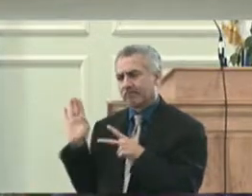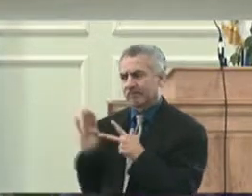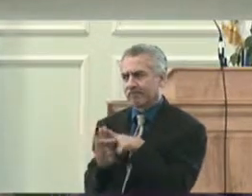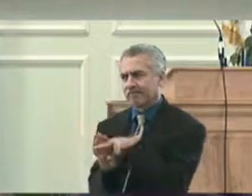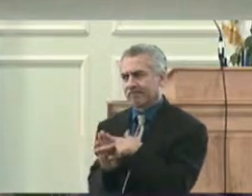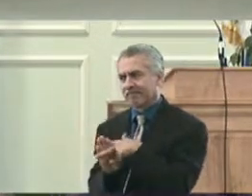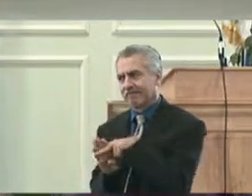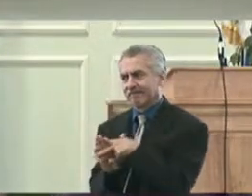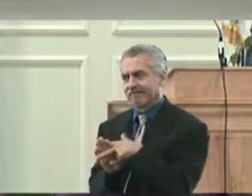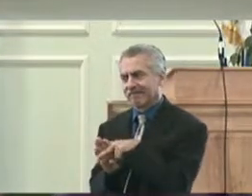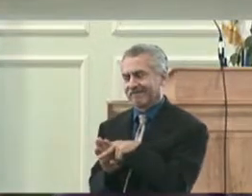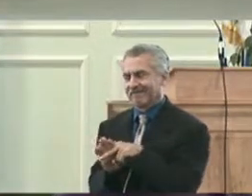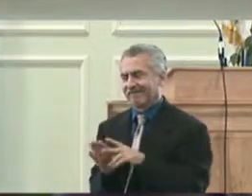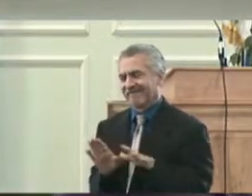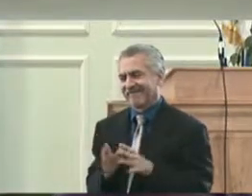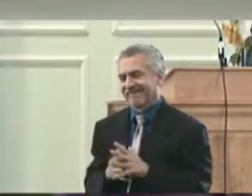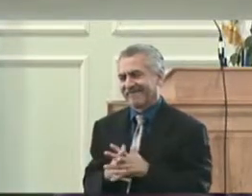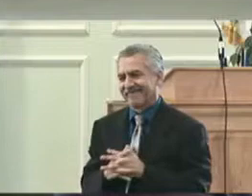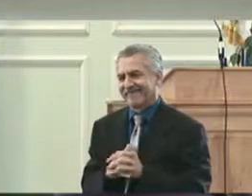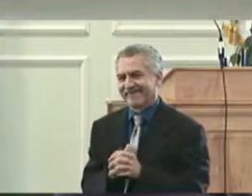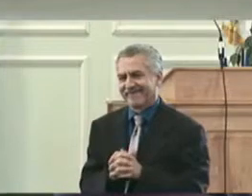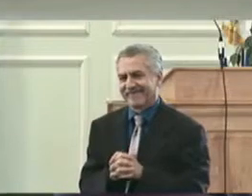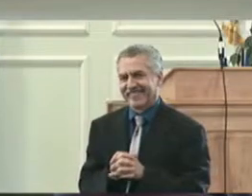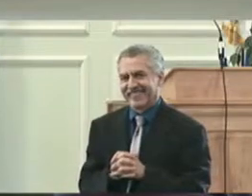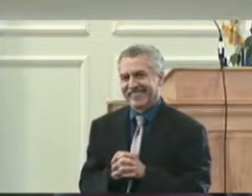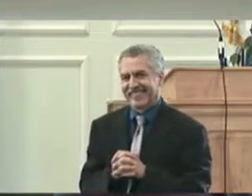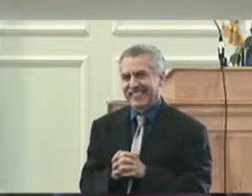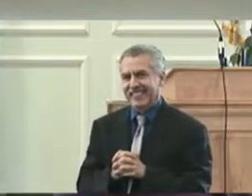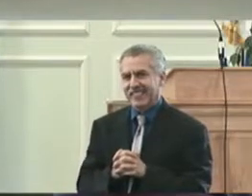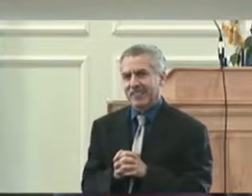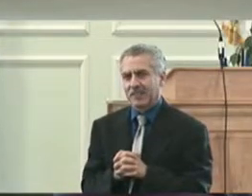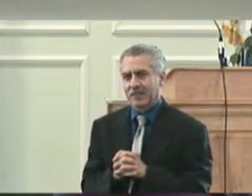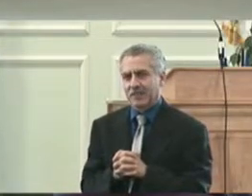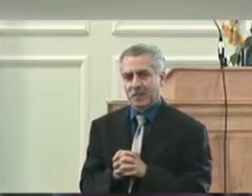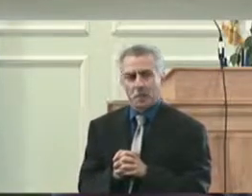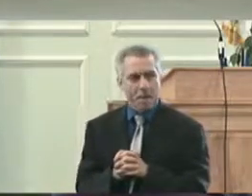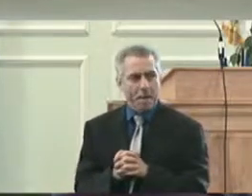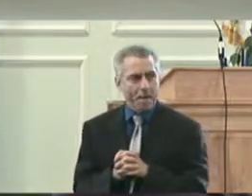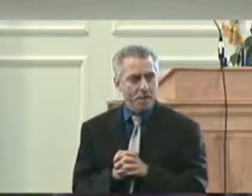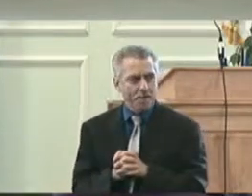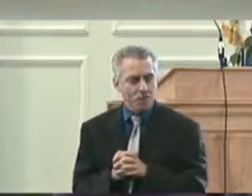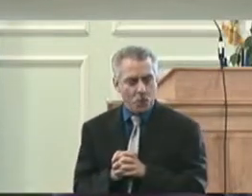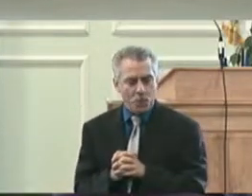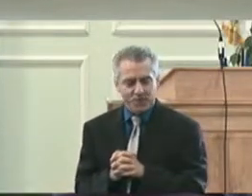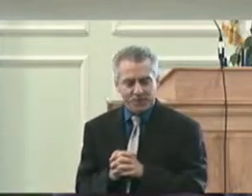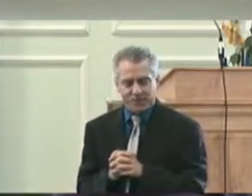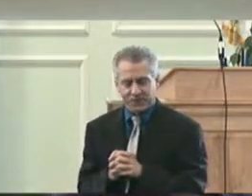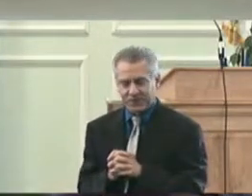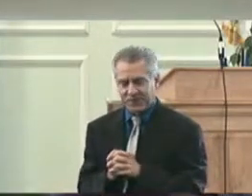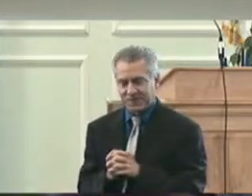Come. Oh. Well, we can have two small prayers. Come.